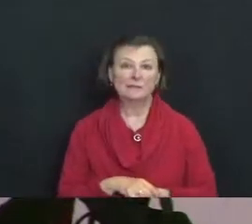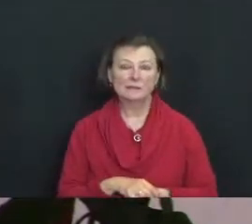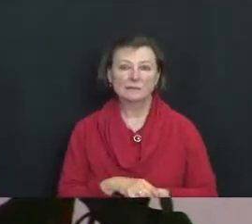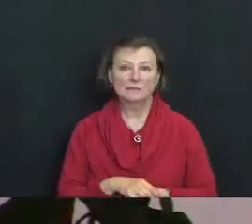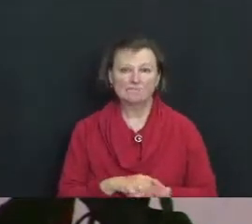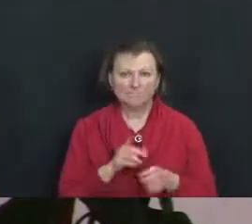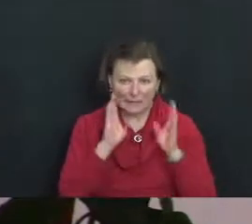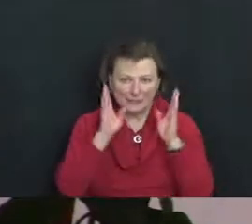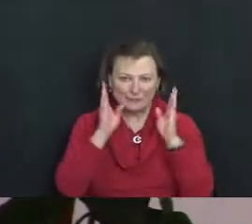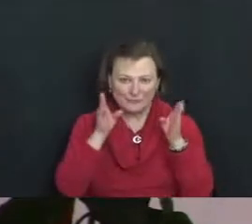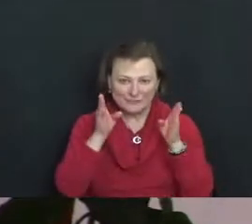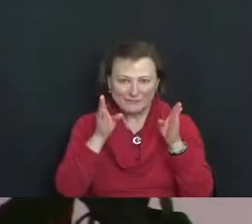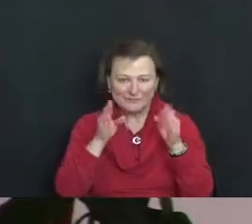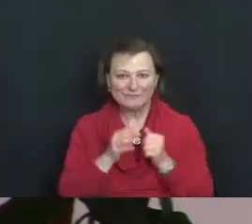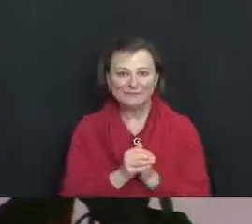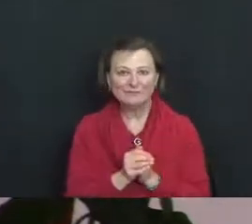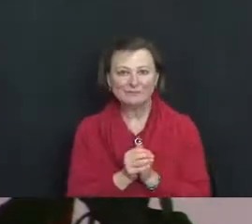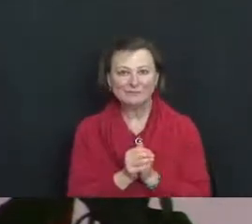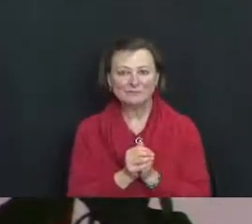Pay attention,